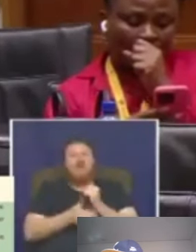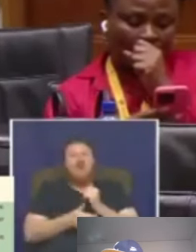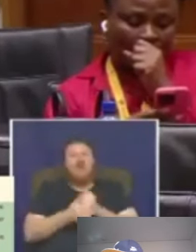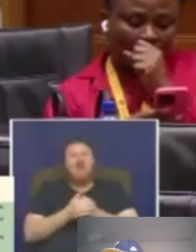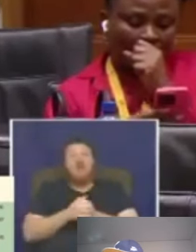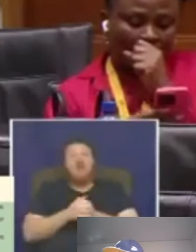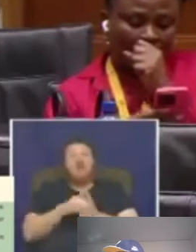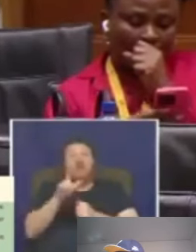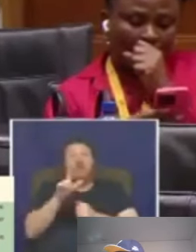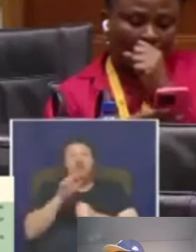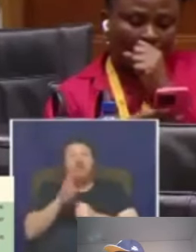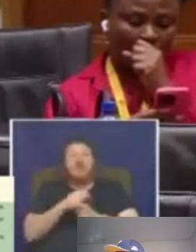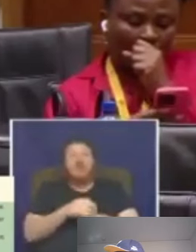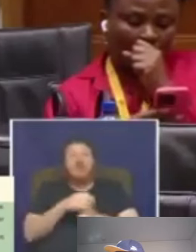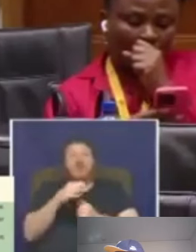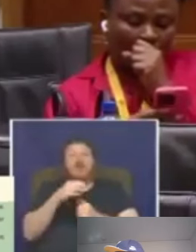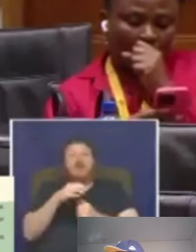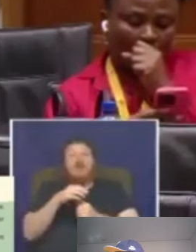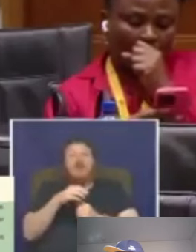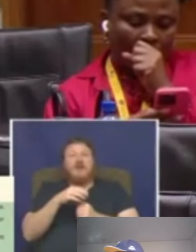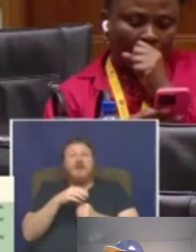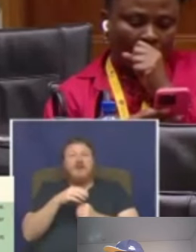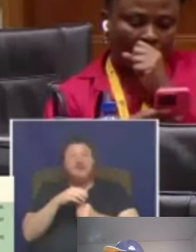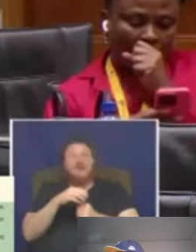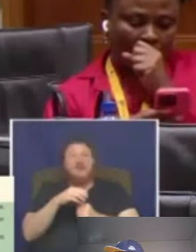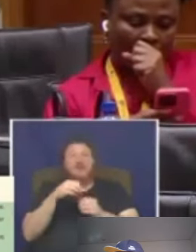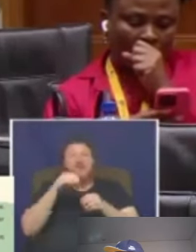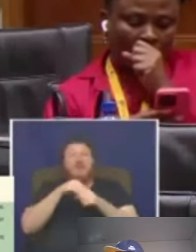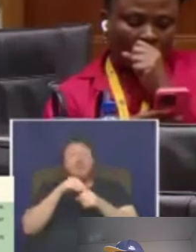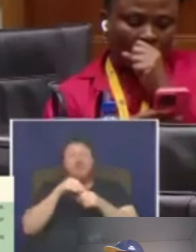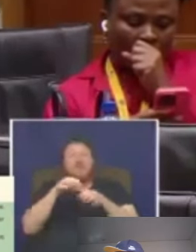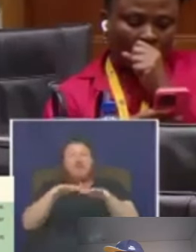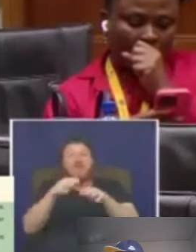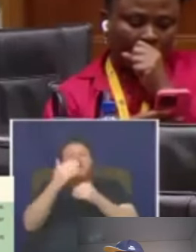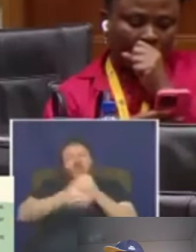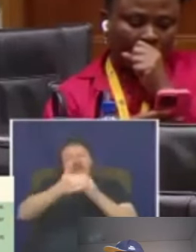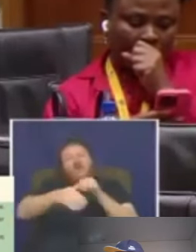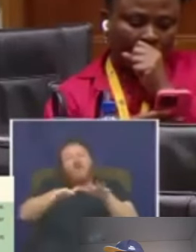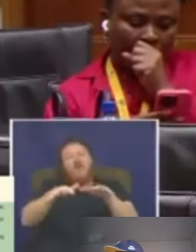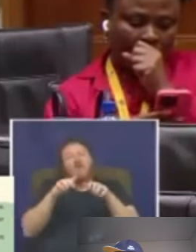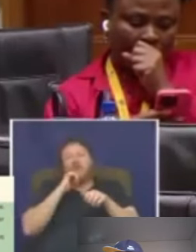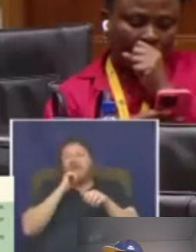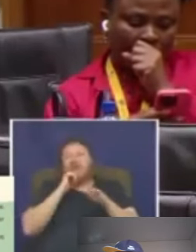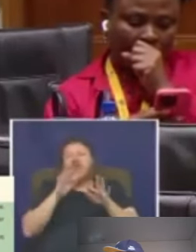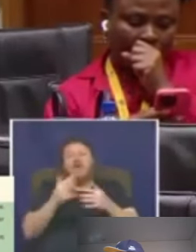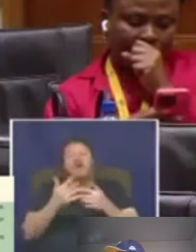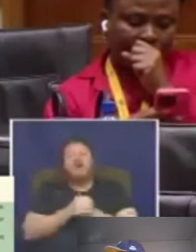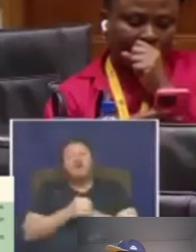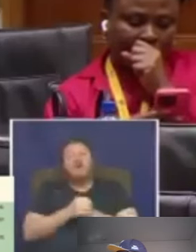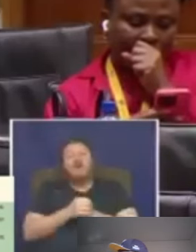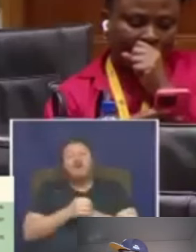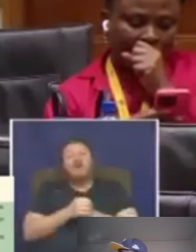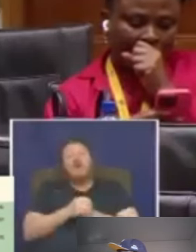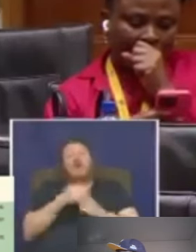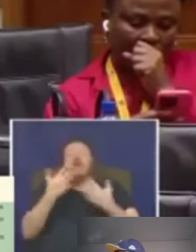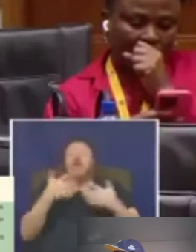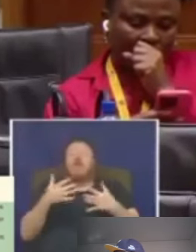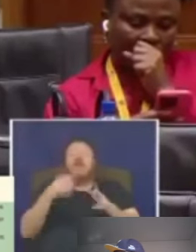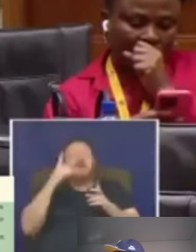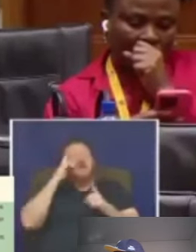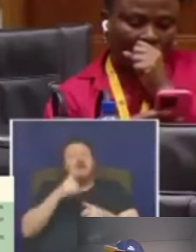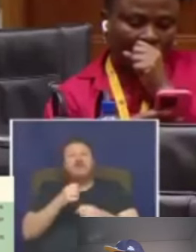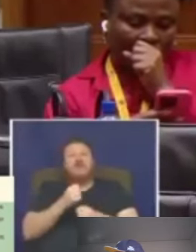Louis Botha standing a big in front of Parliament. We're not going to allow that. Thank you, Honourable Ntlangwini. I've already